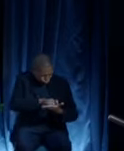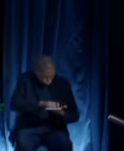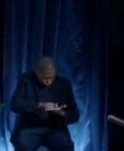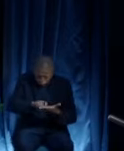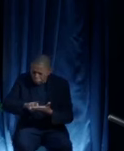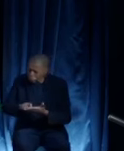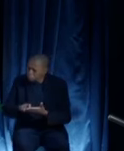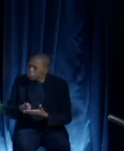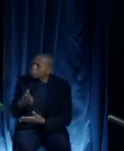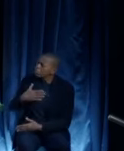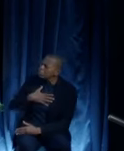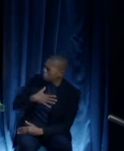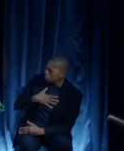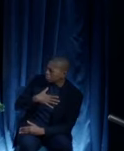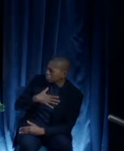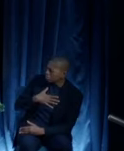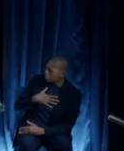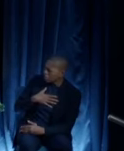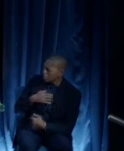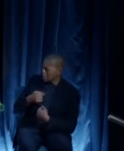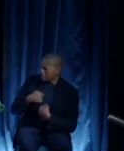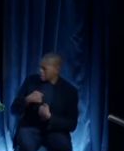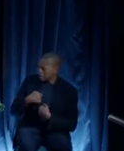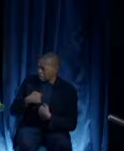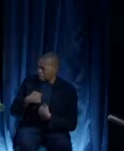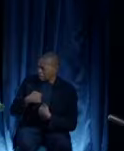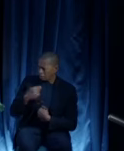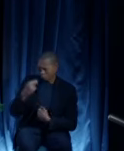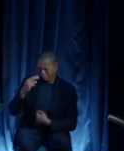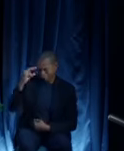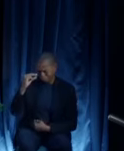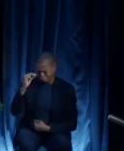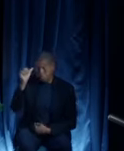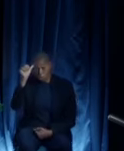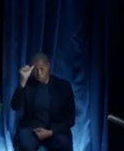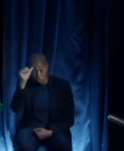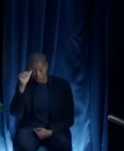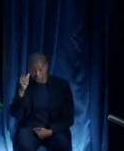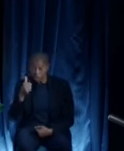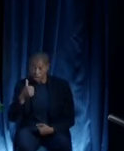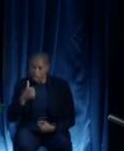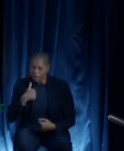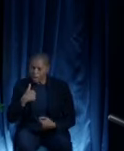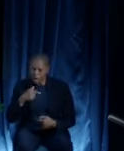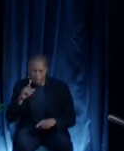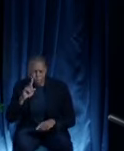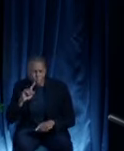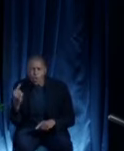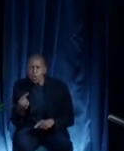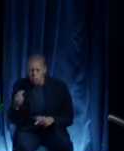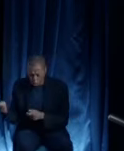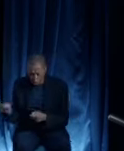Well, with my schoolboy mind, the one I'm always interested in is the groom of the stool. Ah,